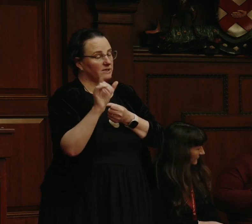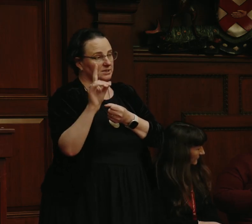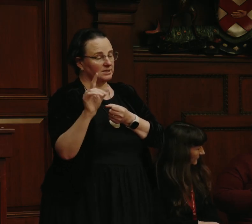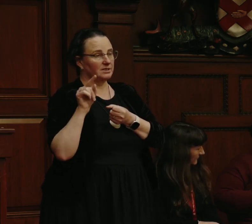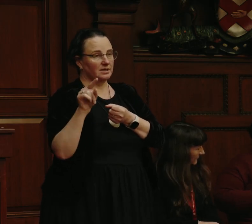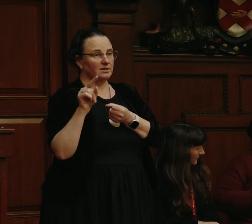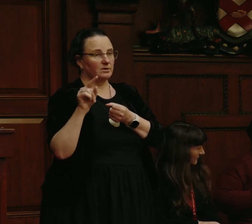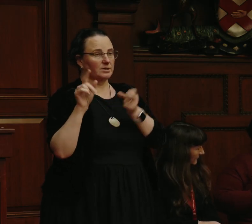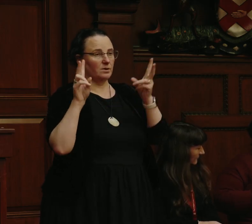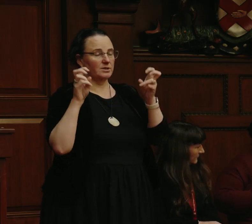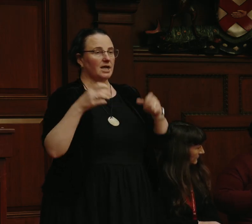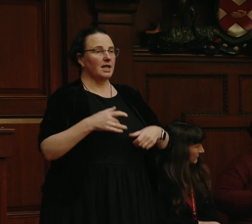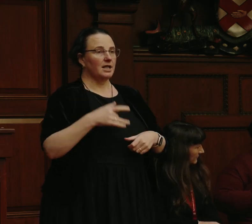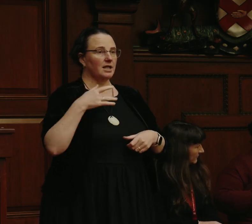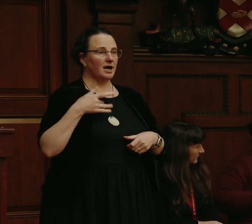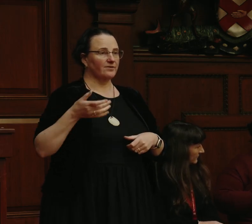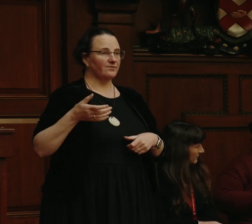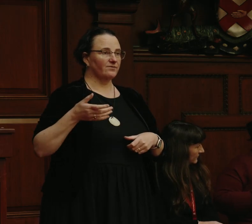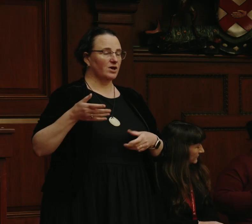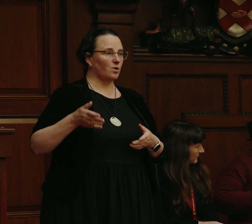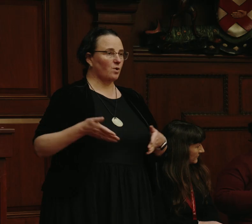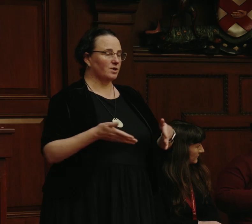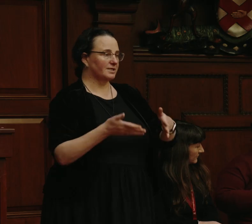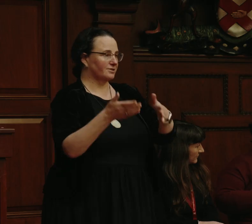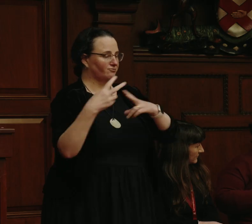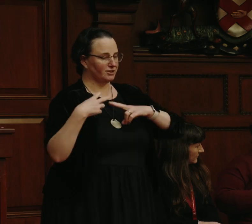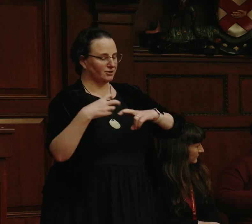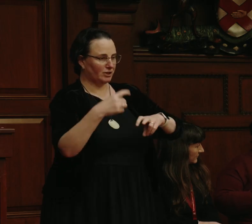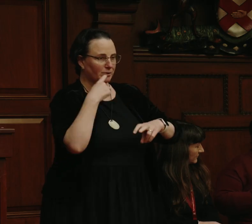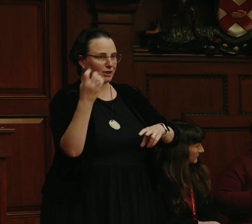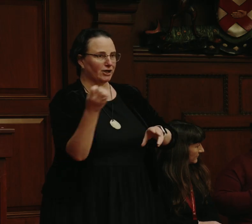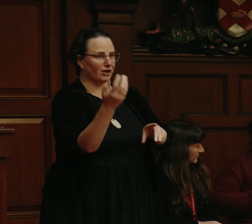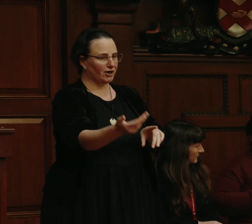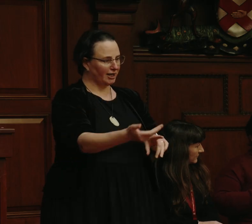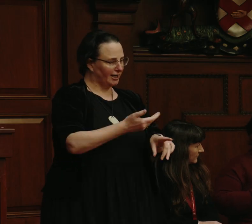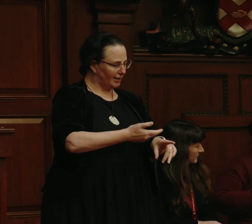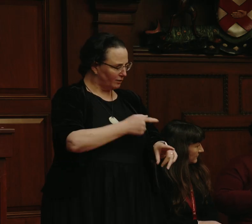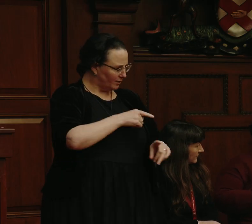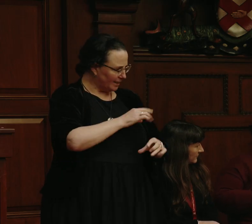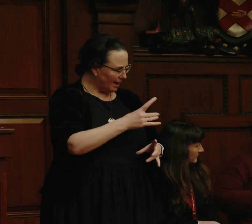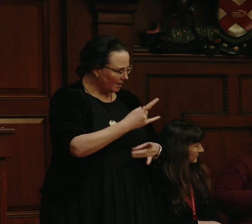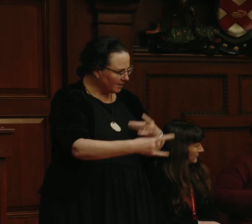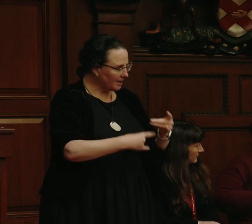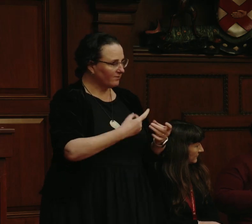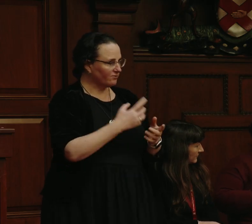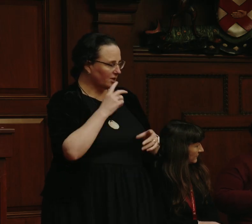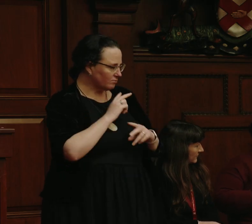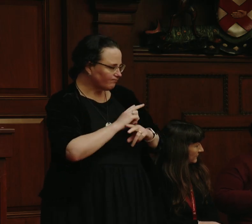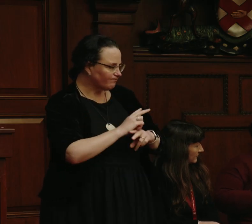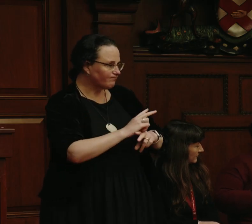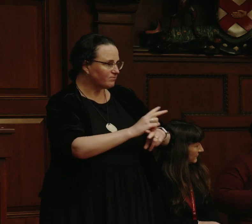towards what they call life course research. So, you know, starting looking at people early on and then following for many, many years.